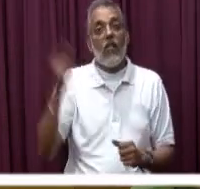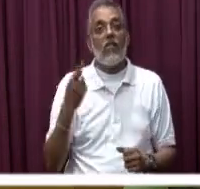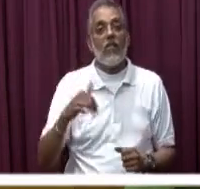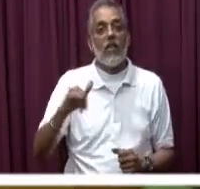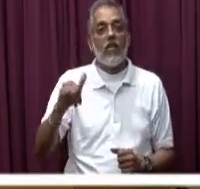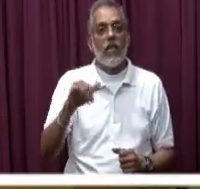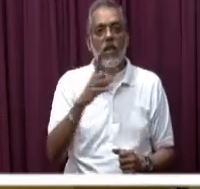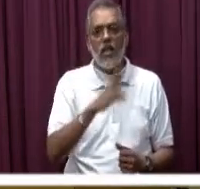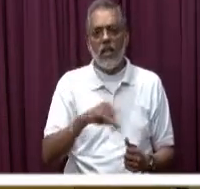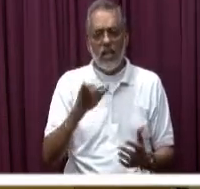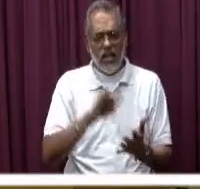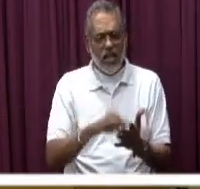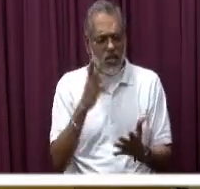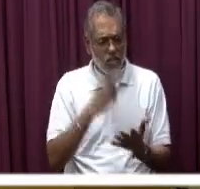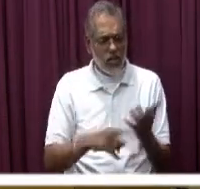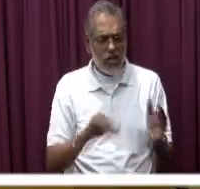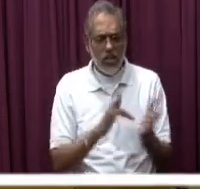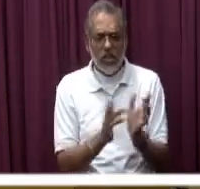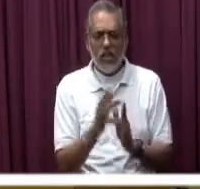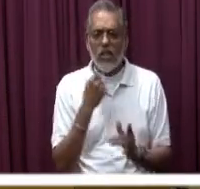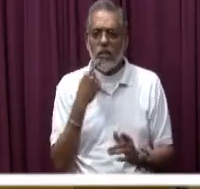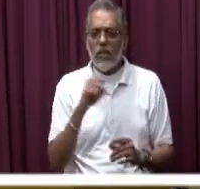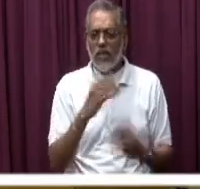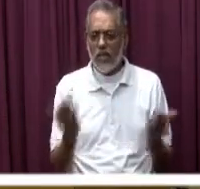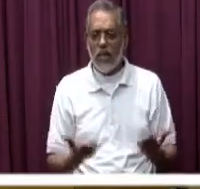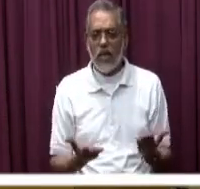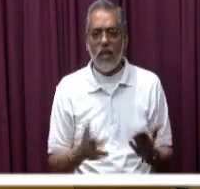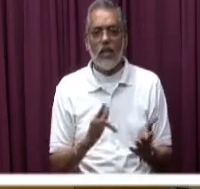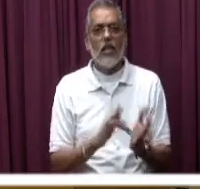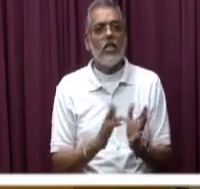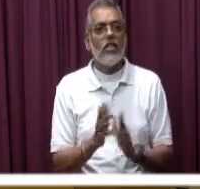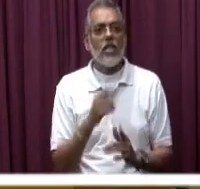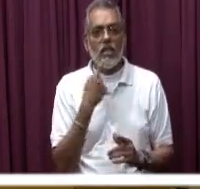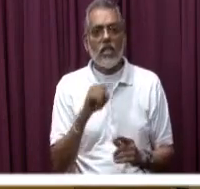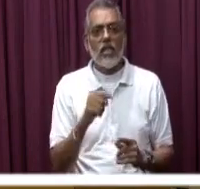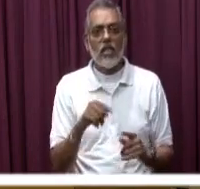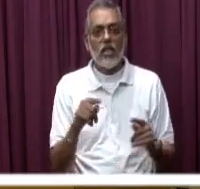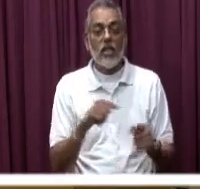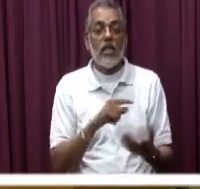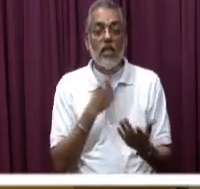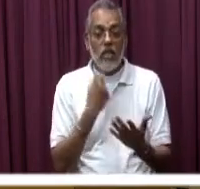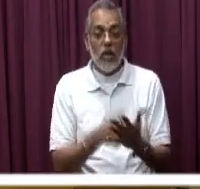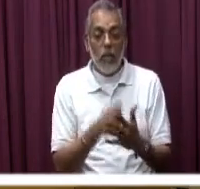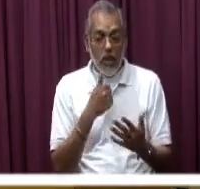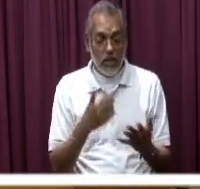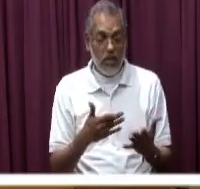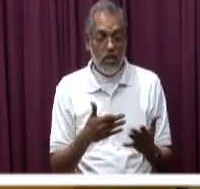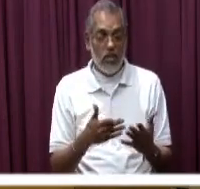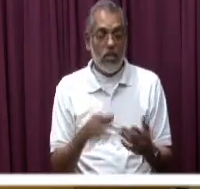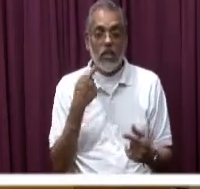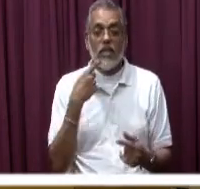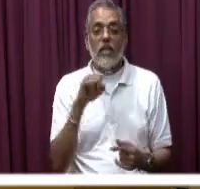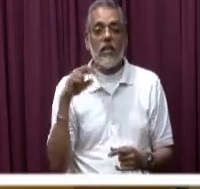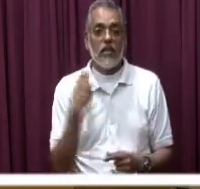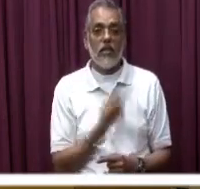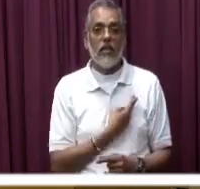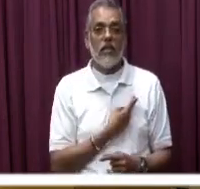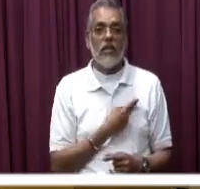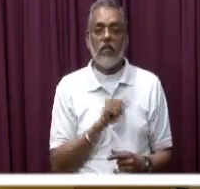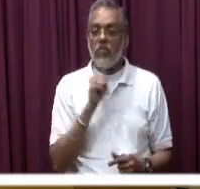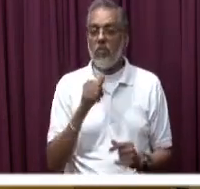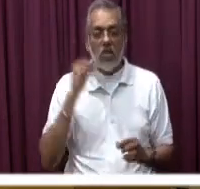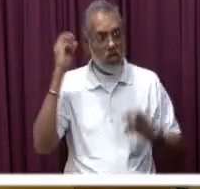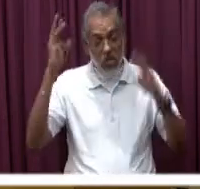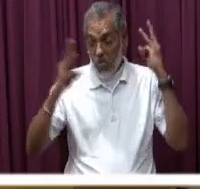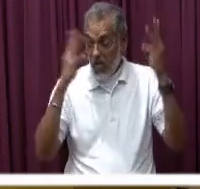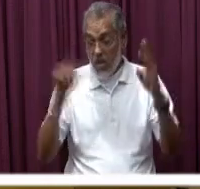that's what Jesus speaks to here. That what we have here is a text that is saying to us, don't worry if they